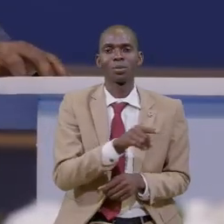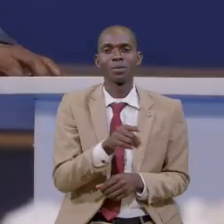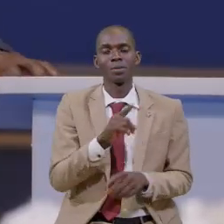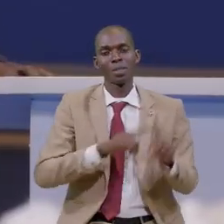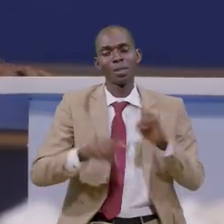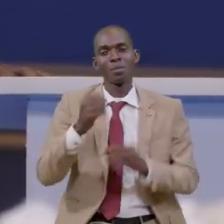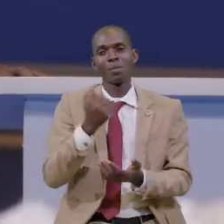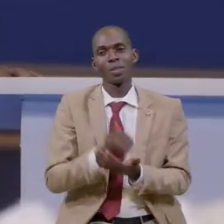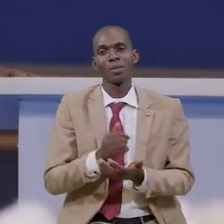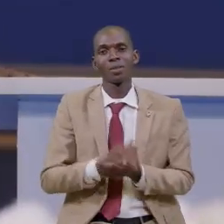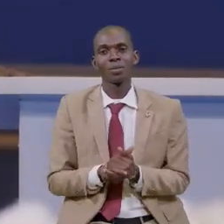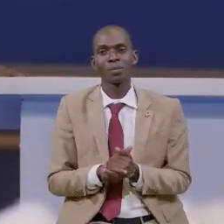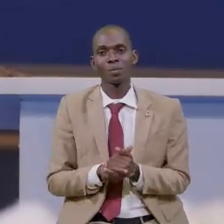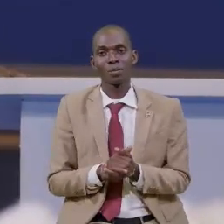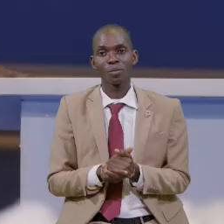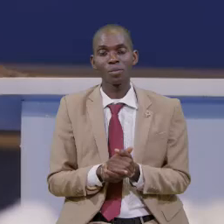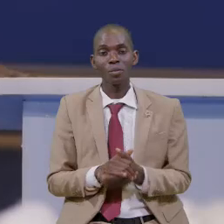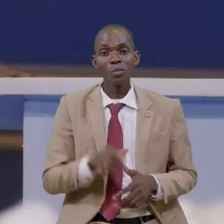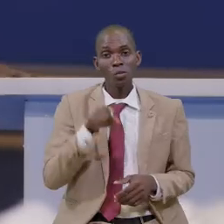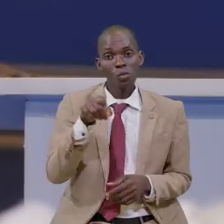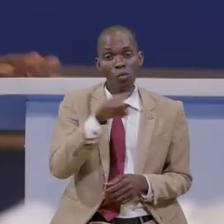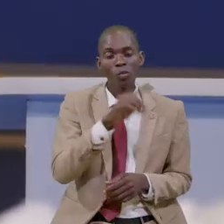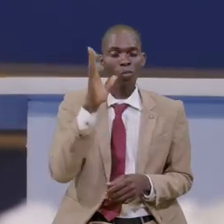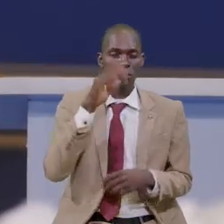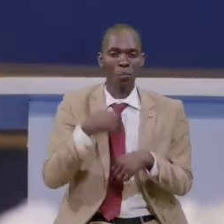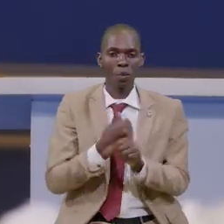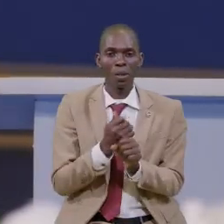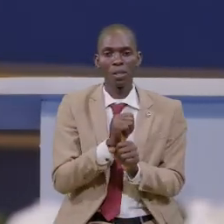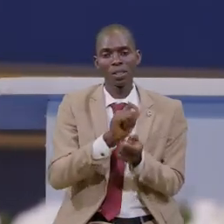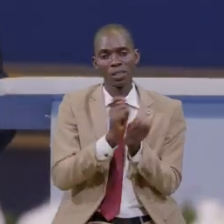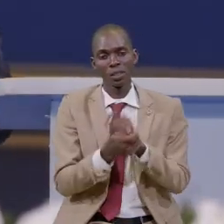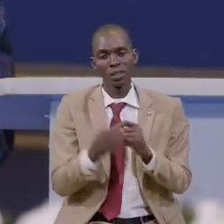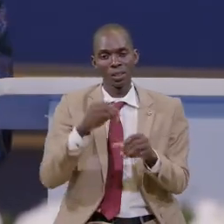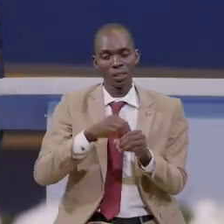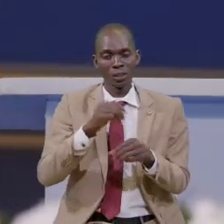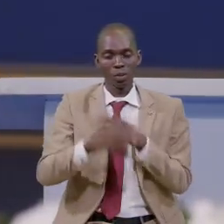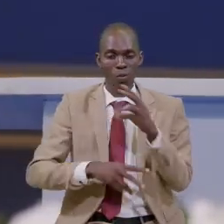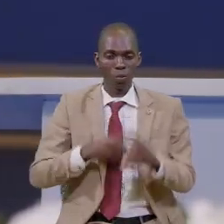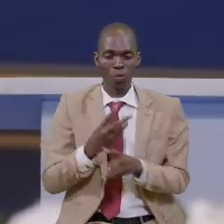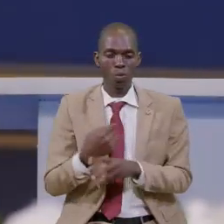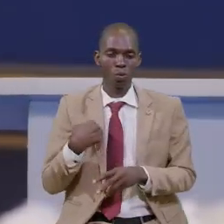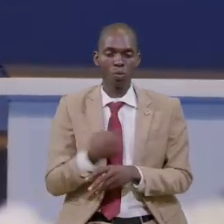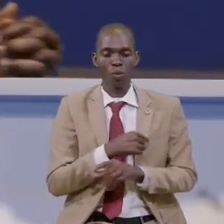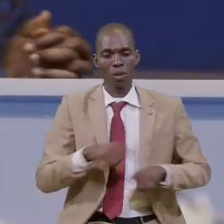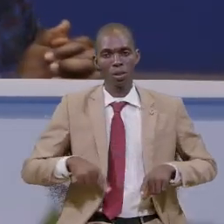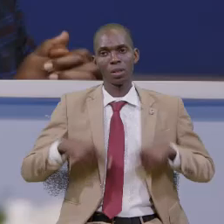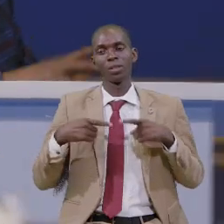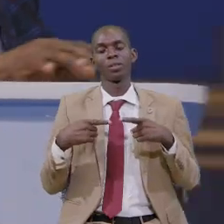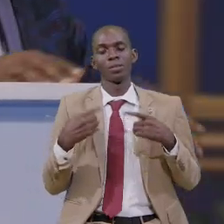Amen. You'll make a change in the world in which we live. Amen. Amen.